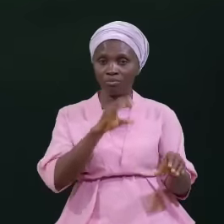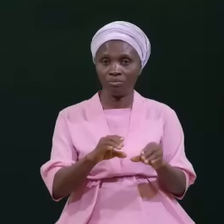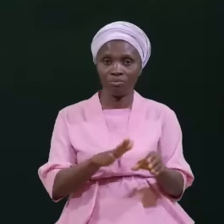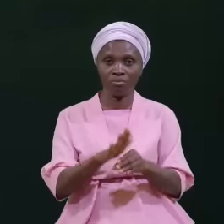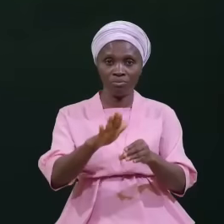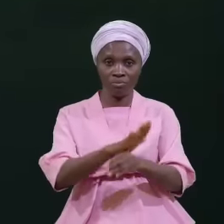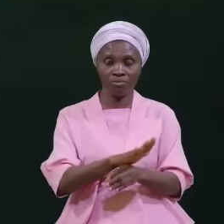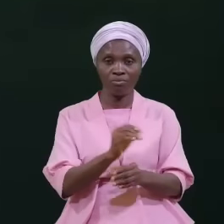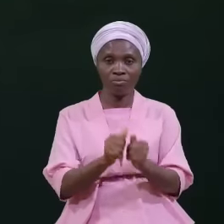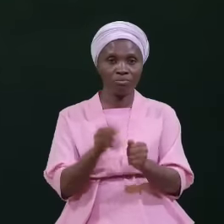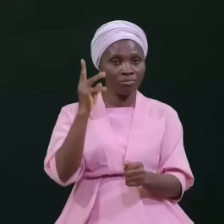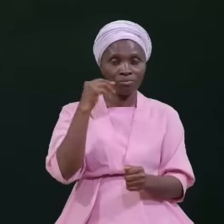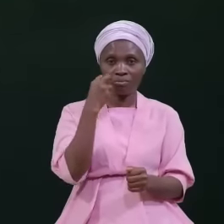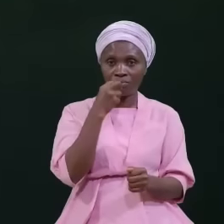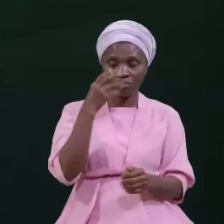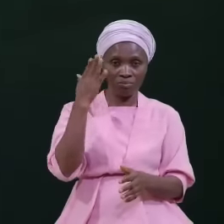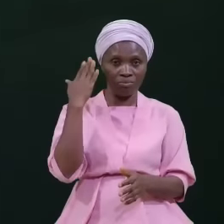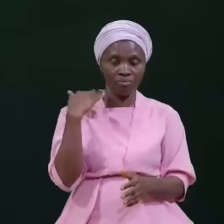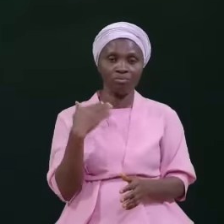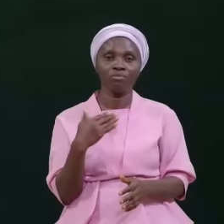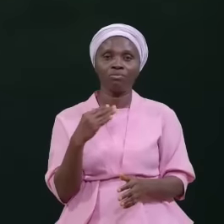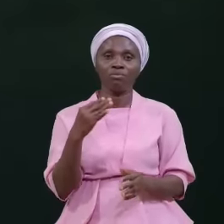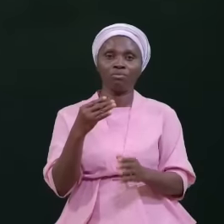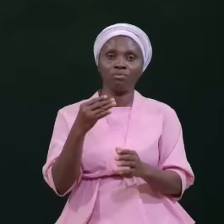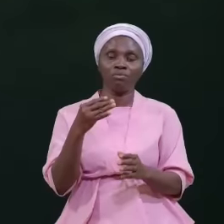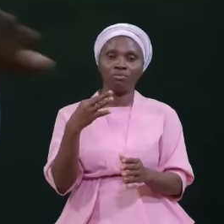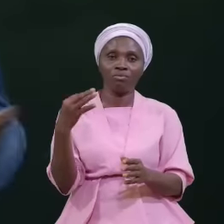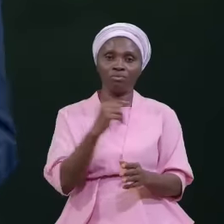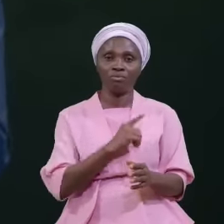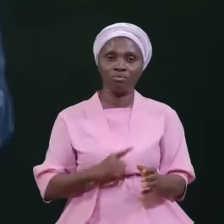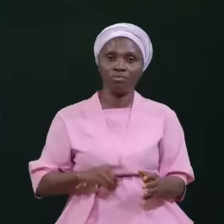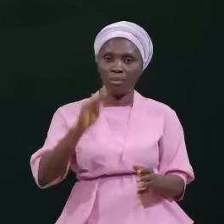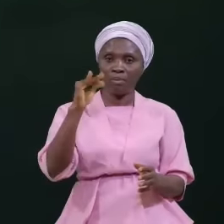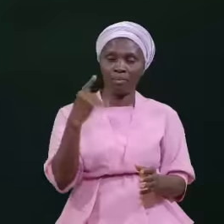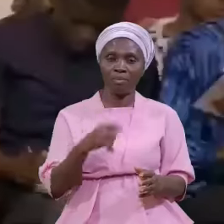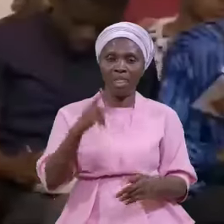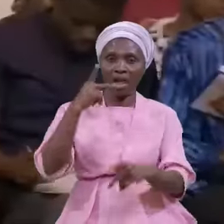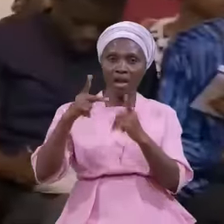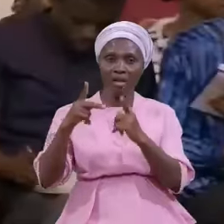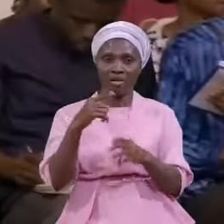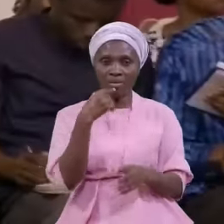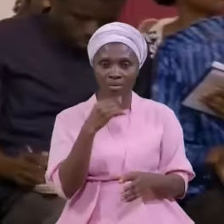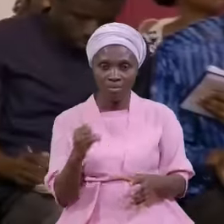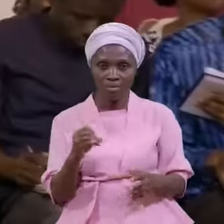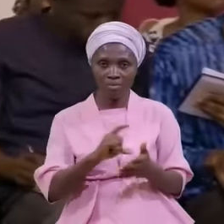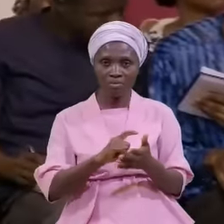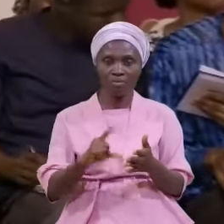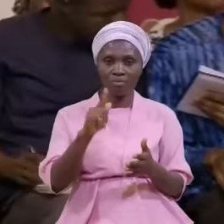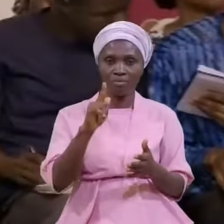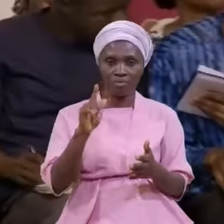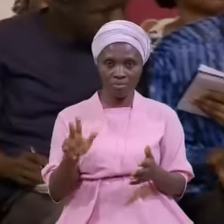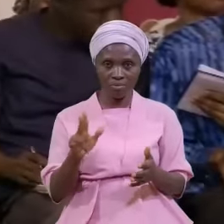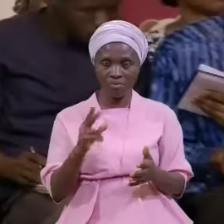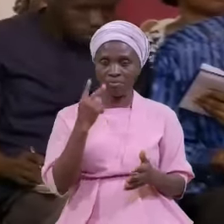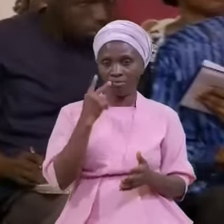spoken of the Lord by the prophet, saying, in verse 23, behold, a virgin shall